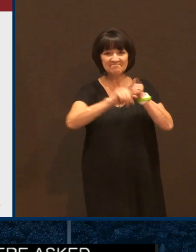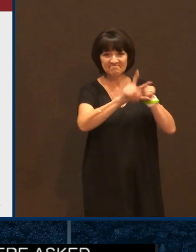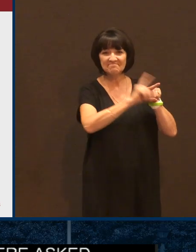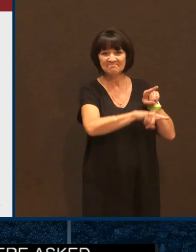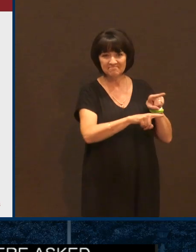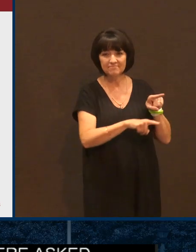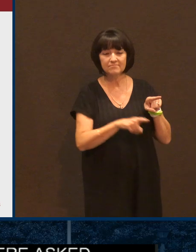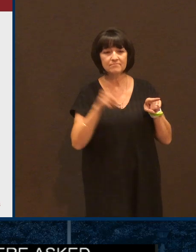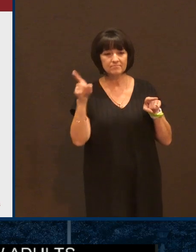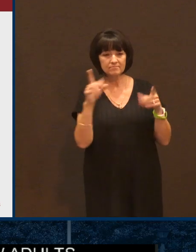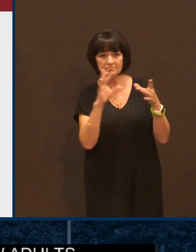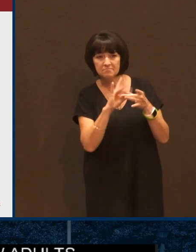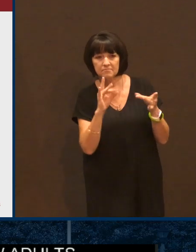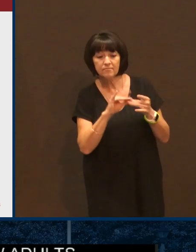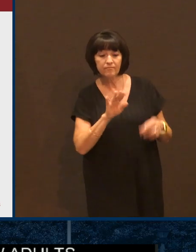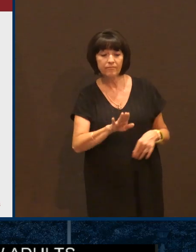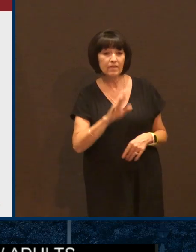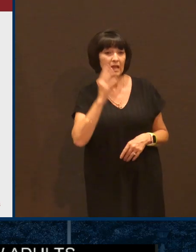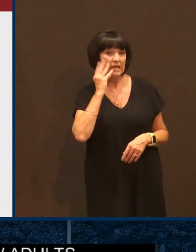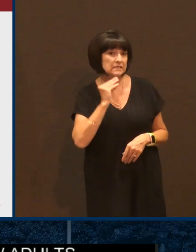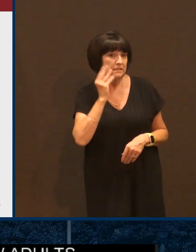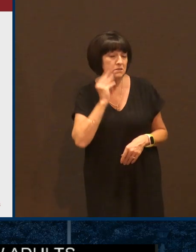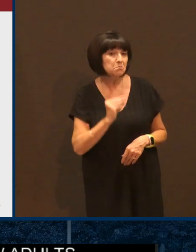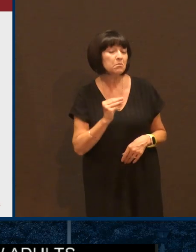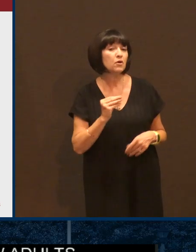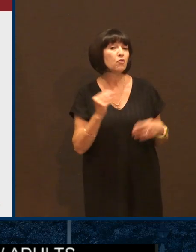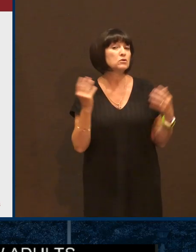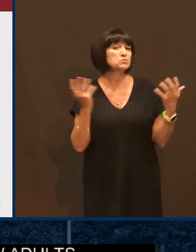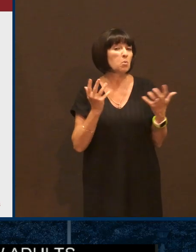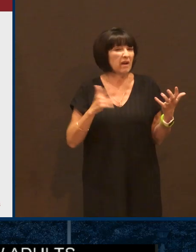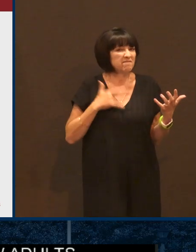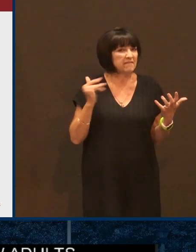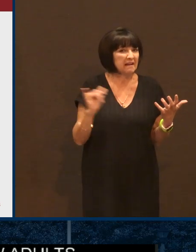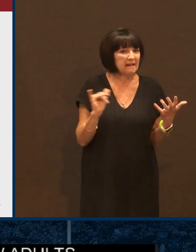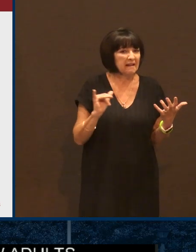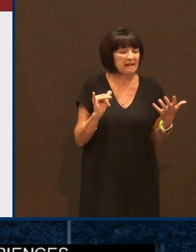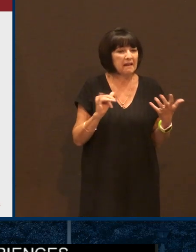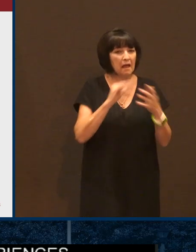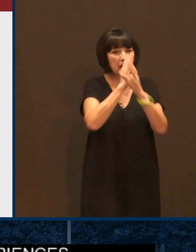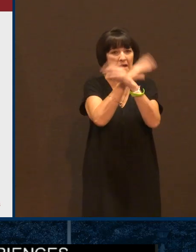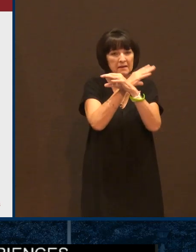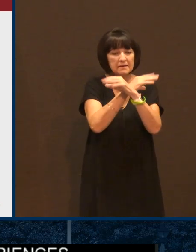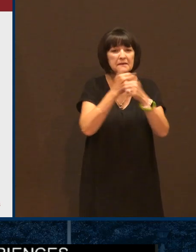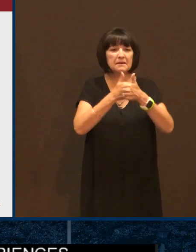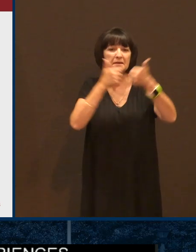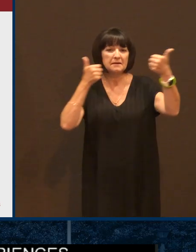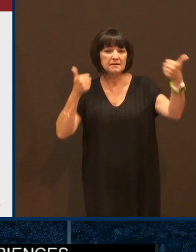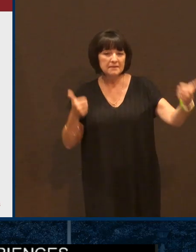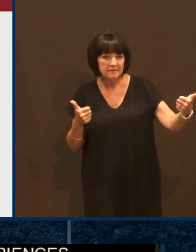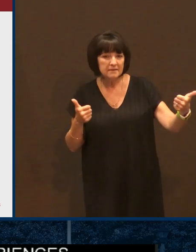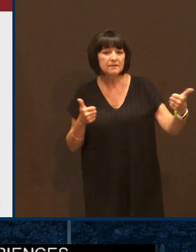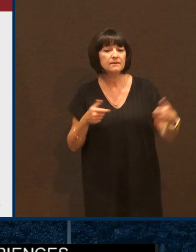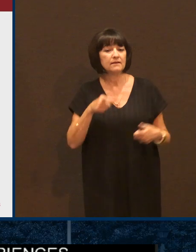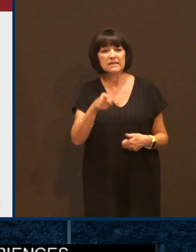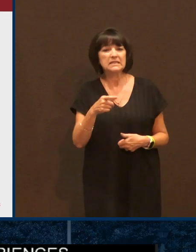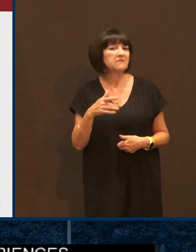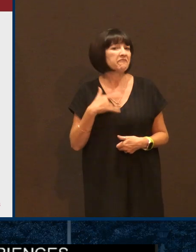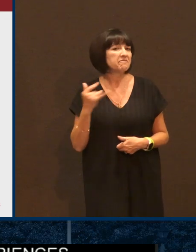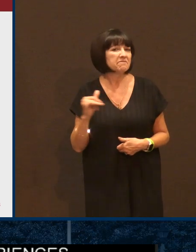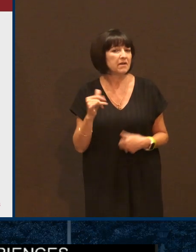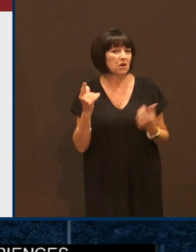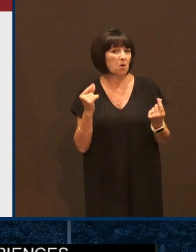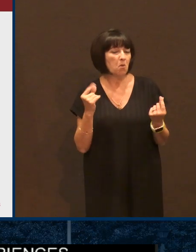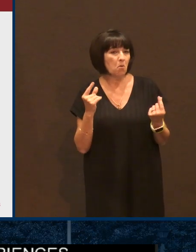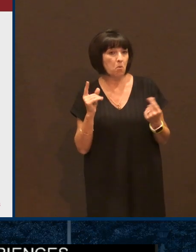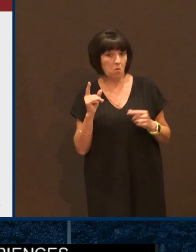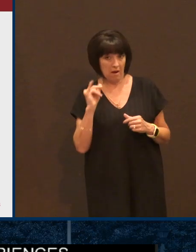their experiences happen to be for the remote options, what they also think about the hybrid options. This is a survey whose results